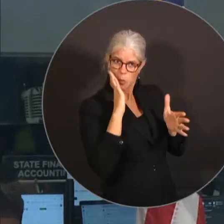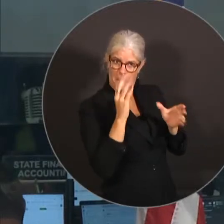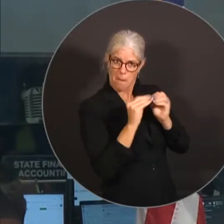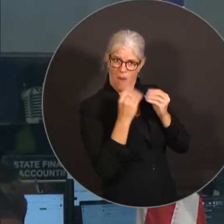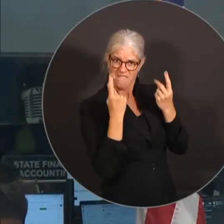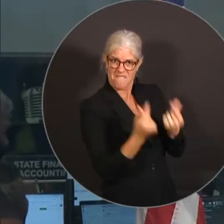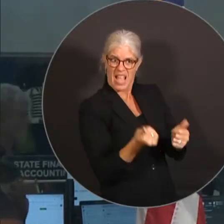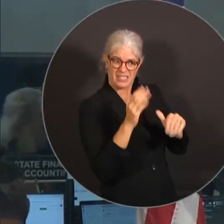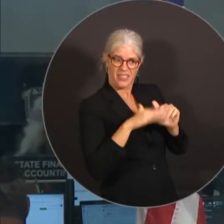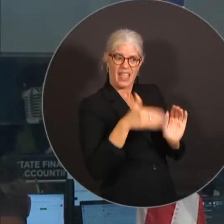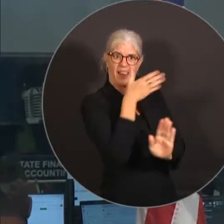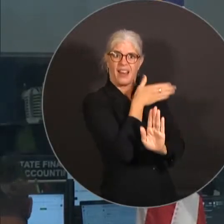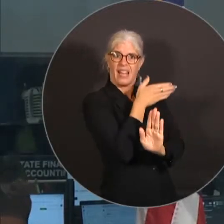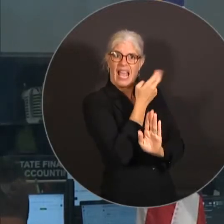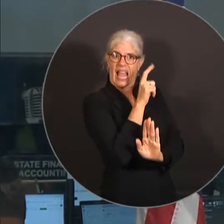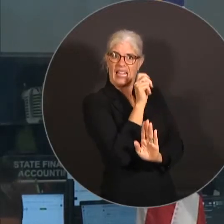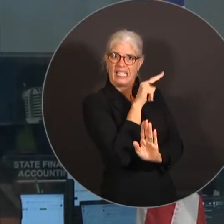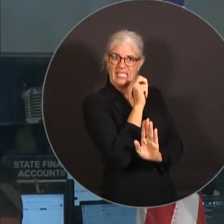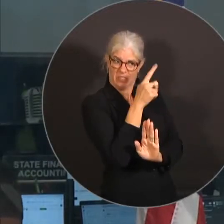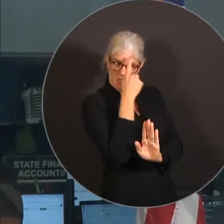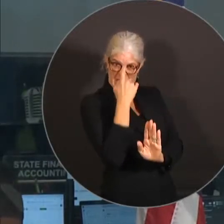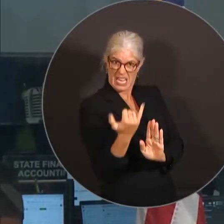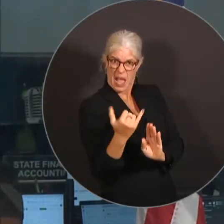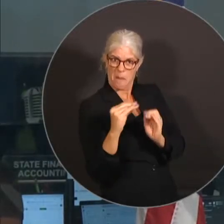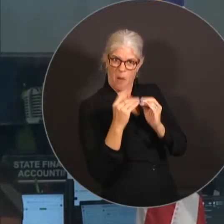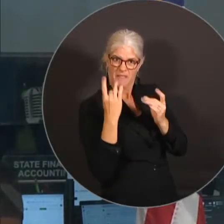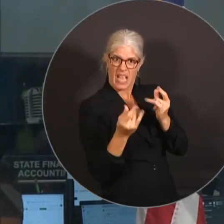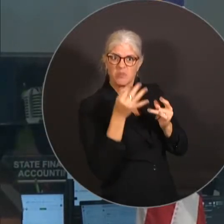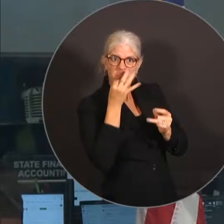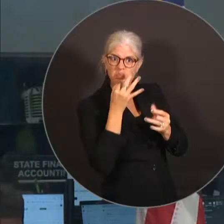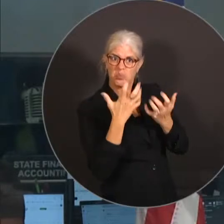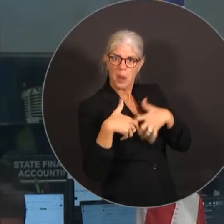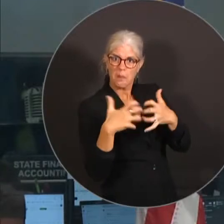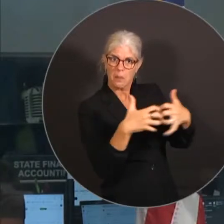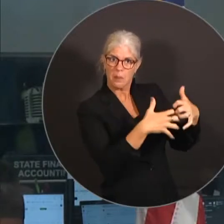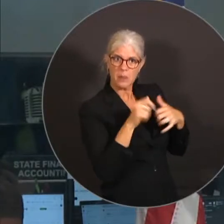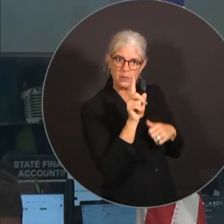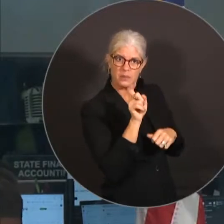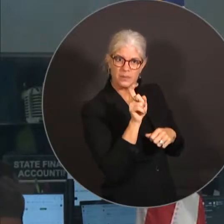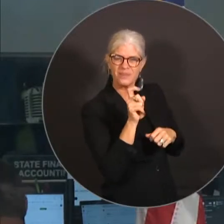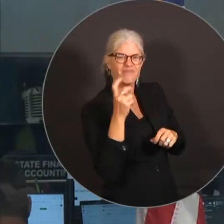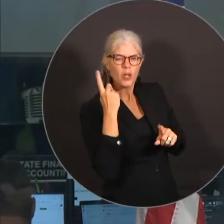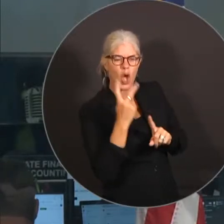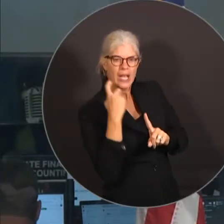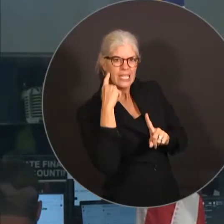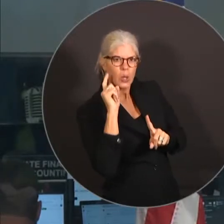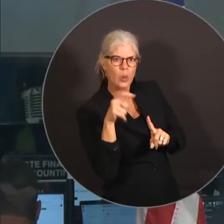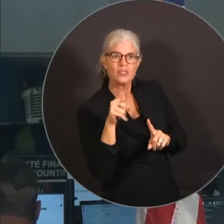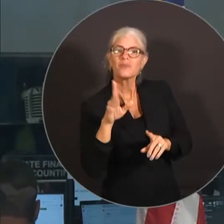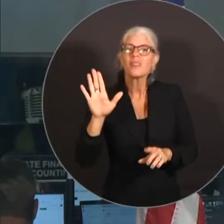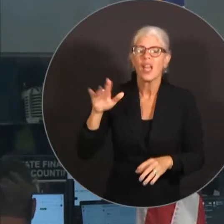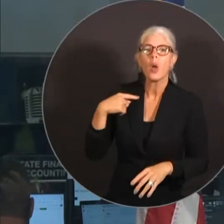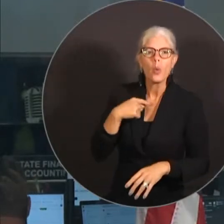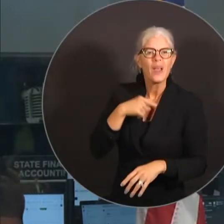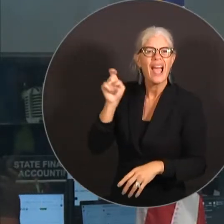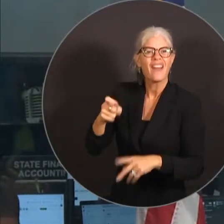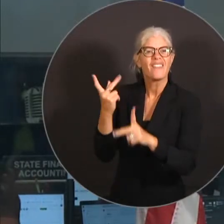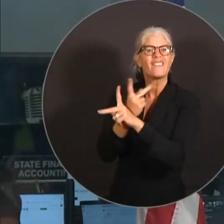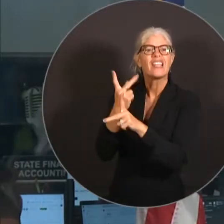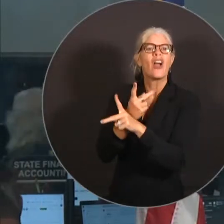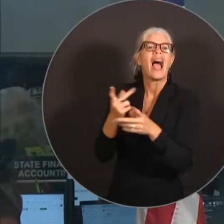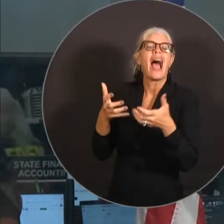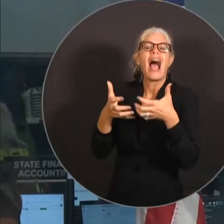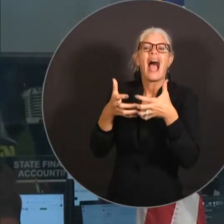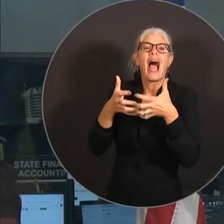Like Helene was power back within a week. Are we expecting that even sooner, 3 days, 5 days? Well, we need to figure out how much power is out. I mean, we just don't know, right?